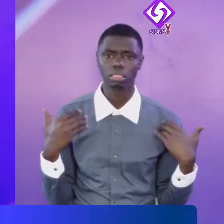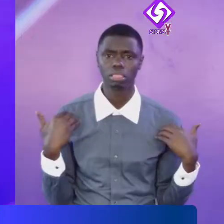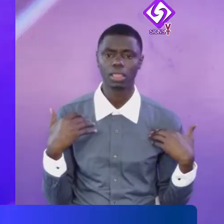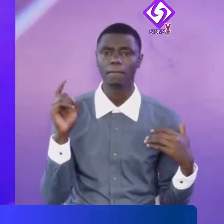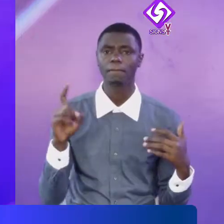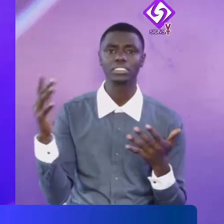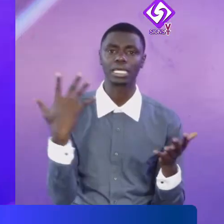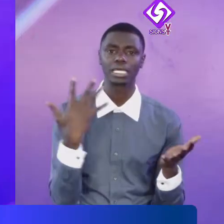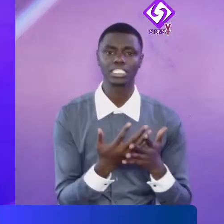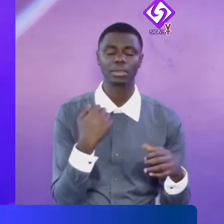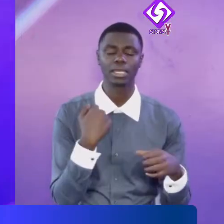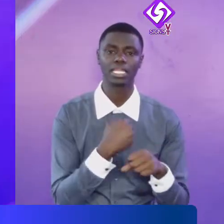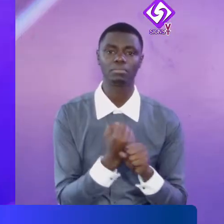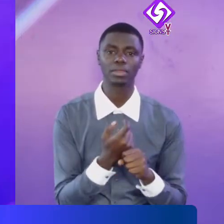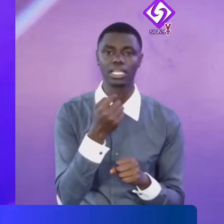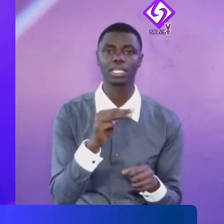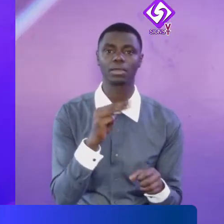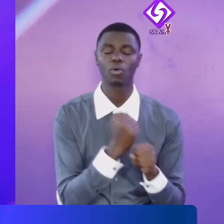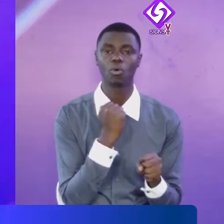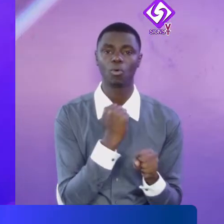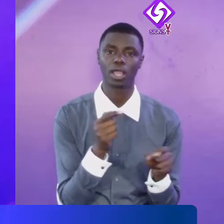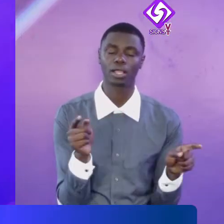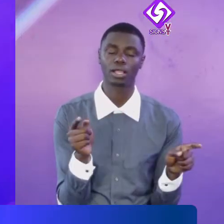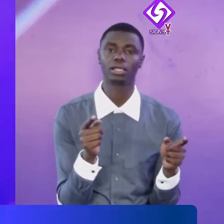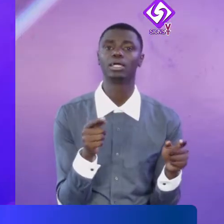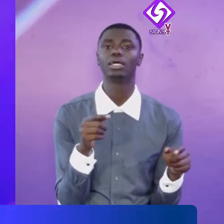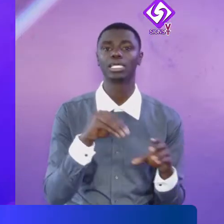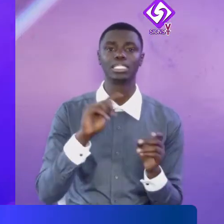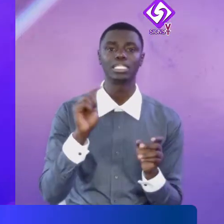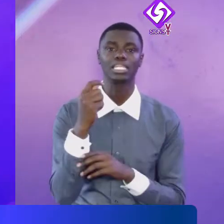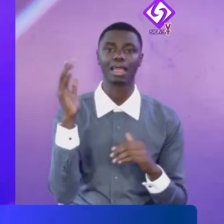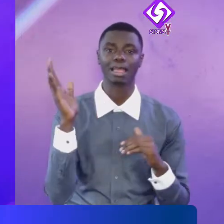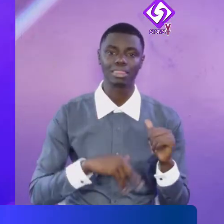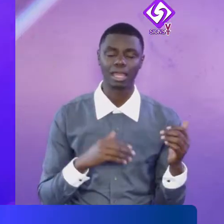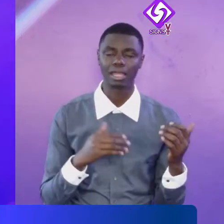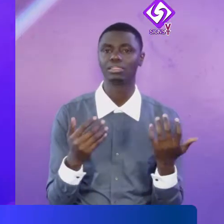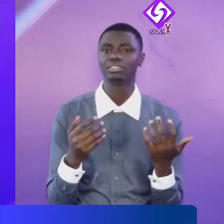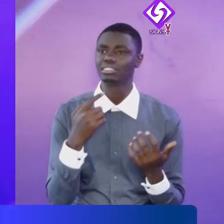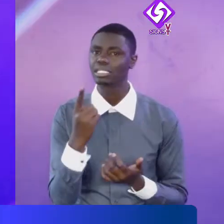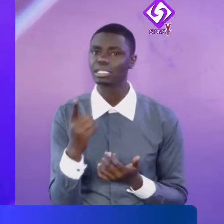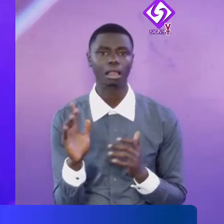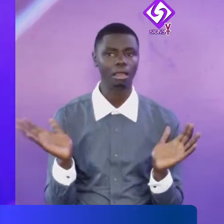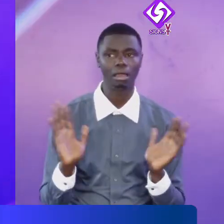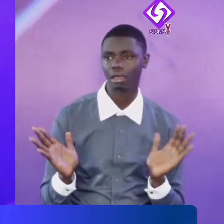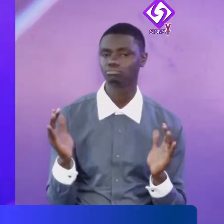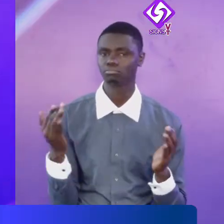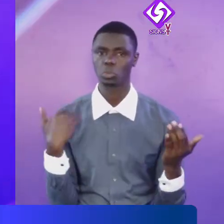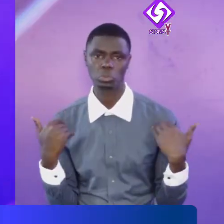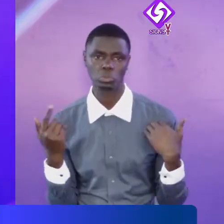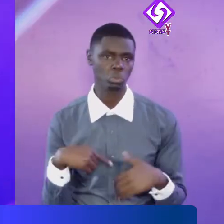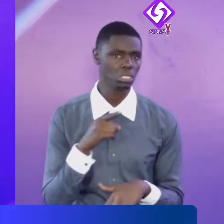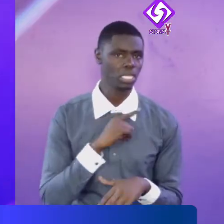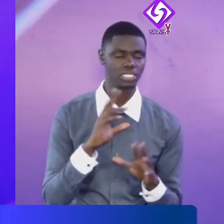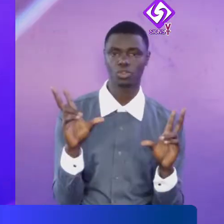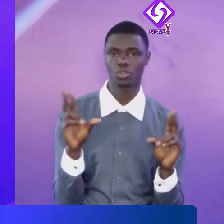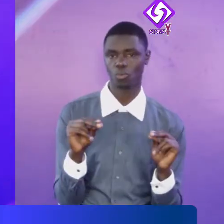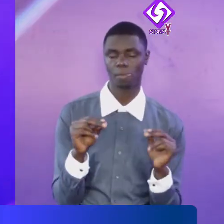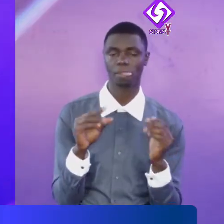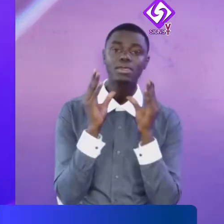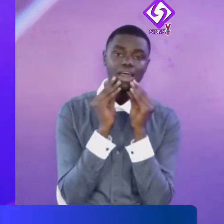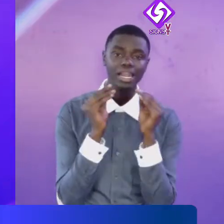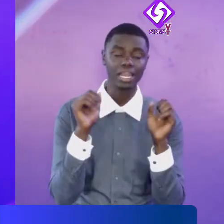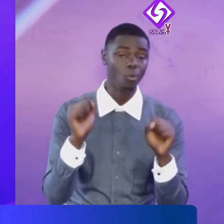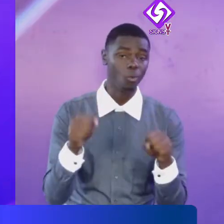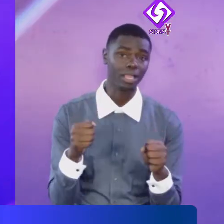as slaves. You get me? Instead of us claiming, you know, you are destroying our border. Where? So, Alan, we can